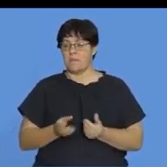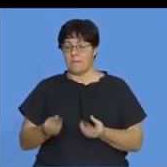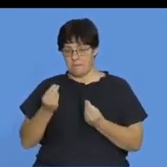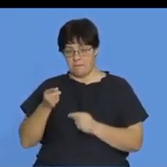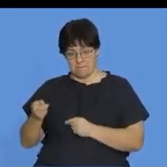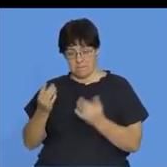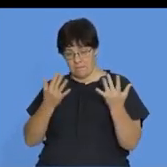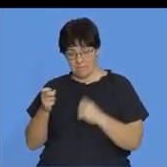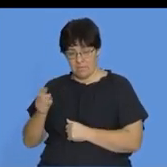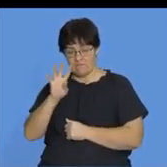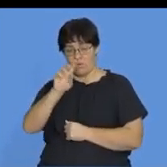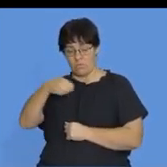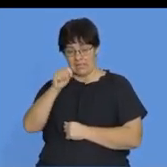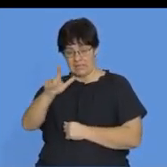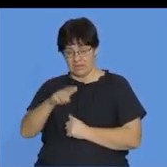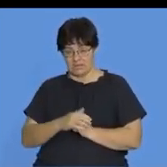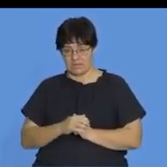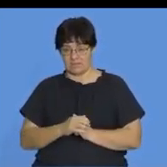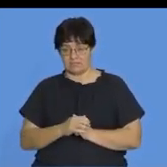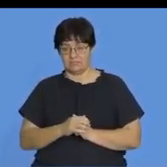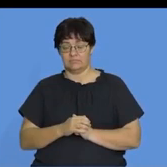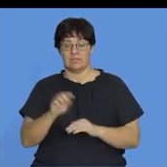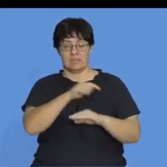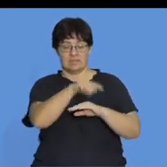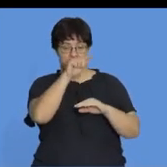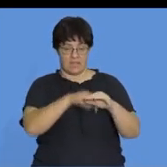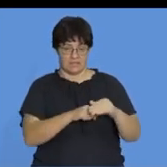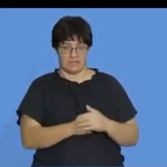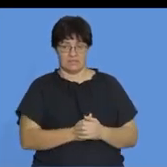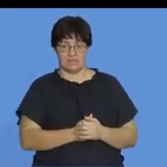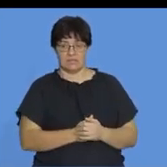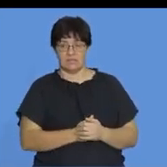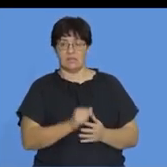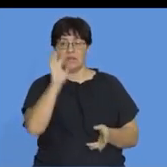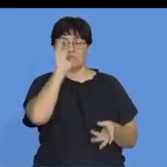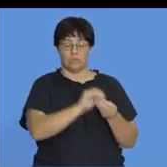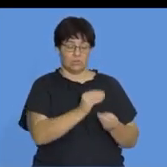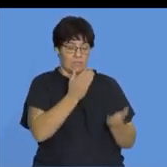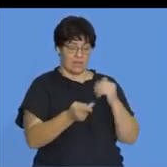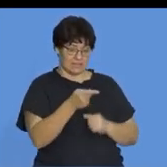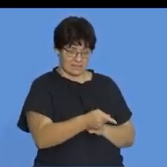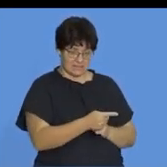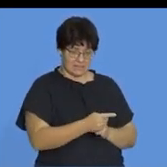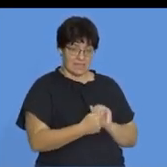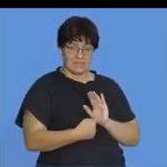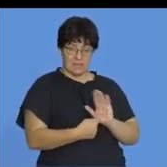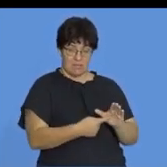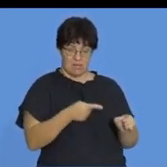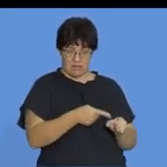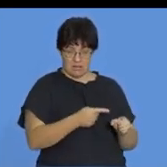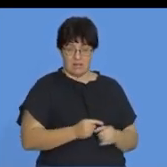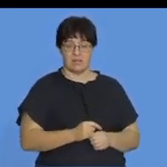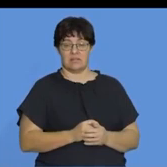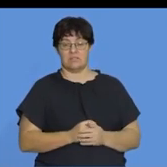calcium carbonate that we've managed to calculate is 4.7 grams, okay, divided by the total mass of the